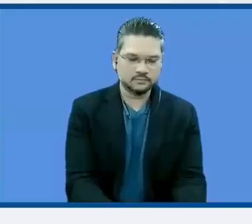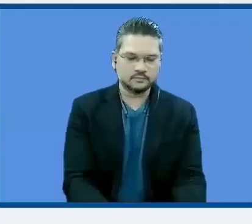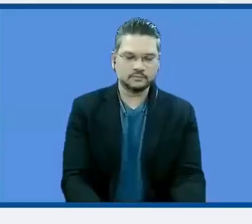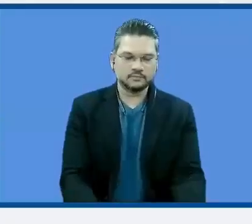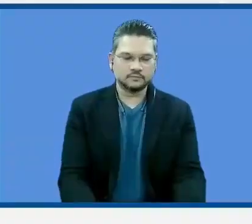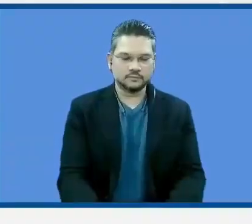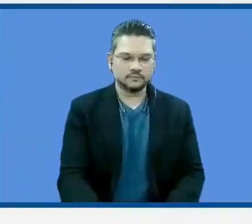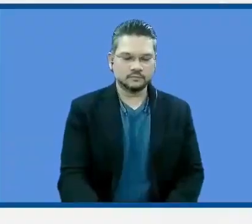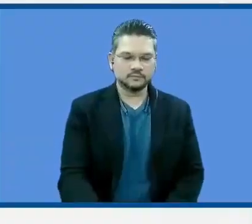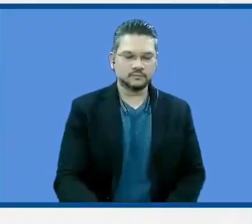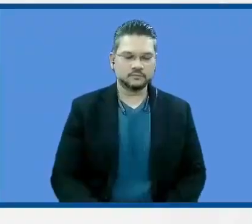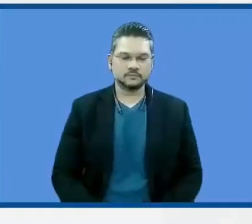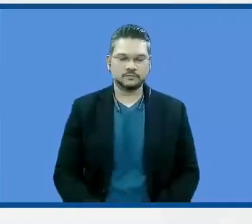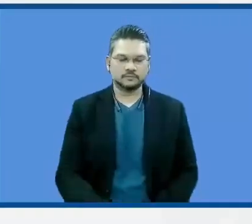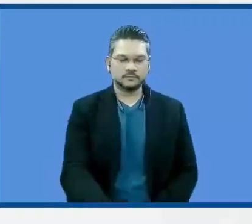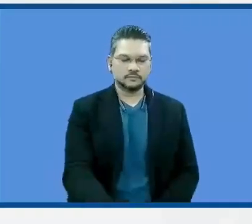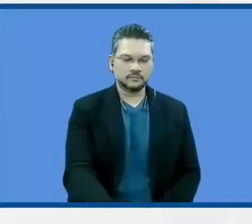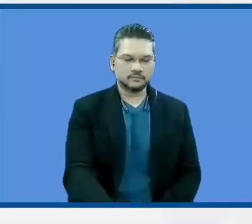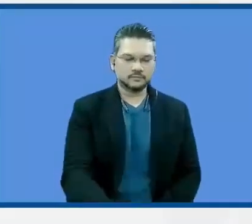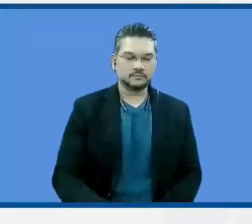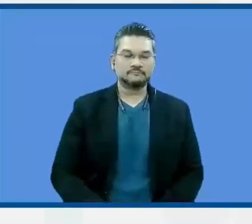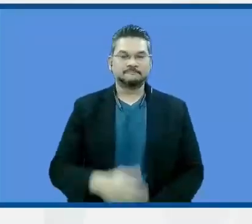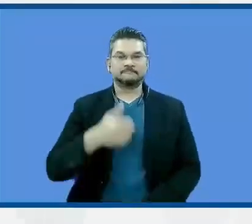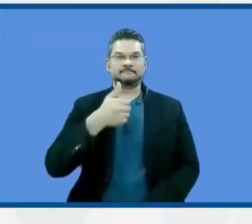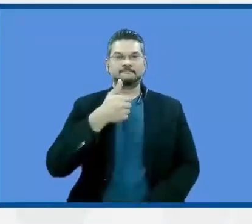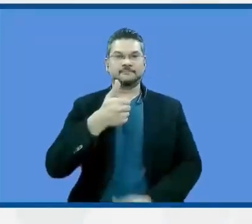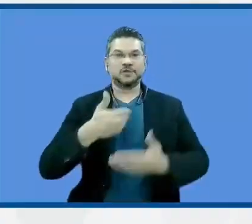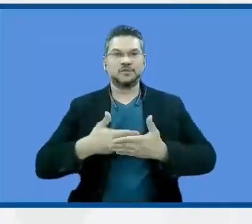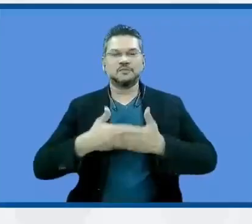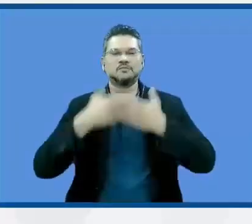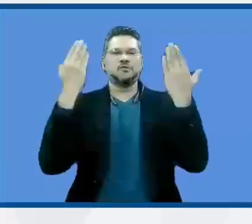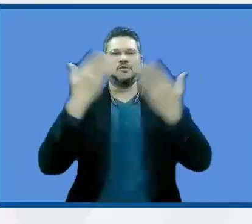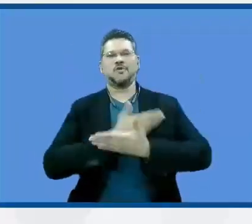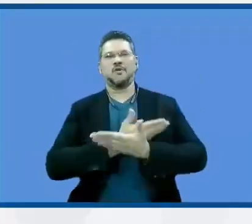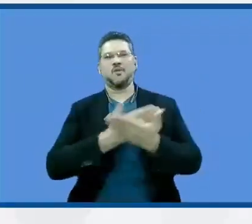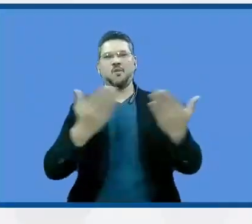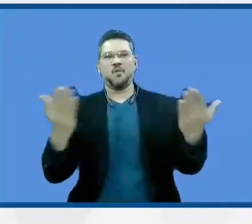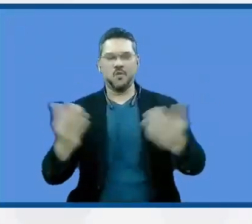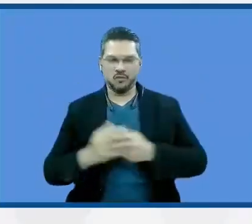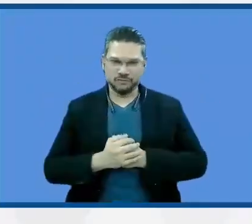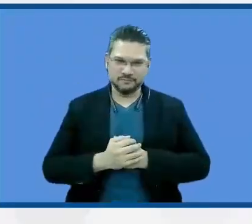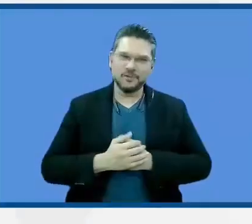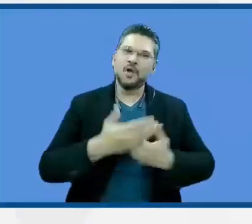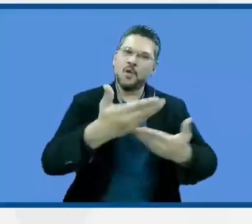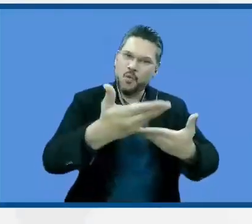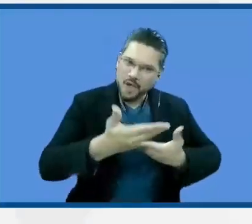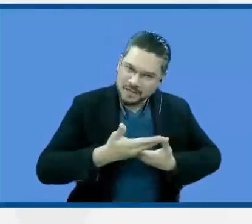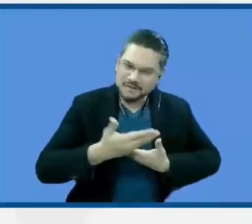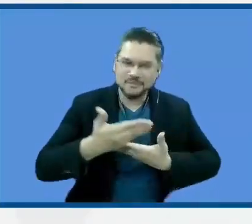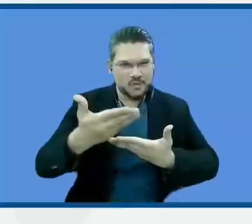I would like to start by welcoming you all, particularly